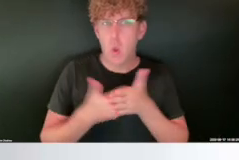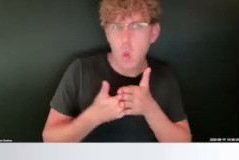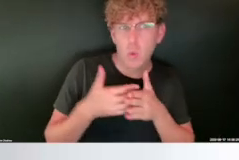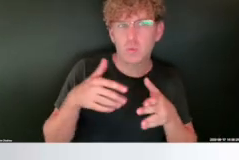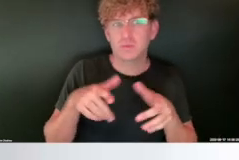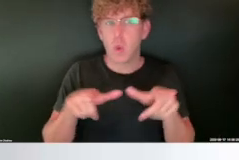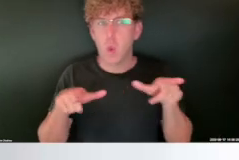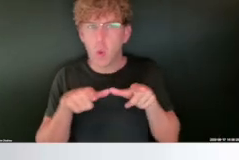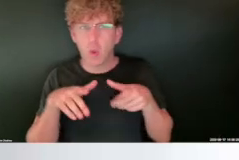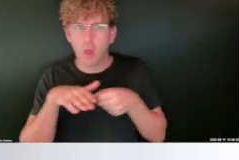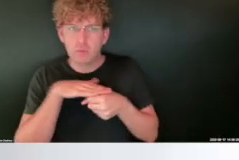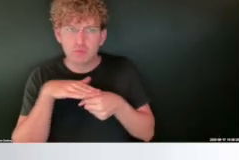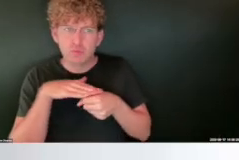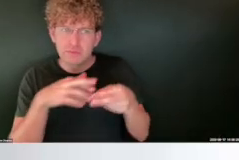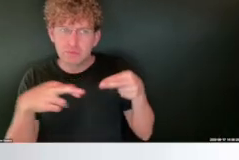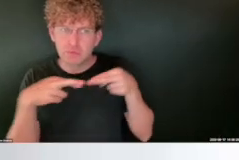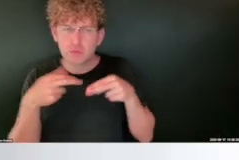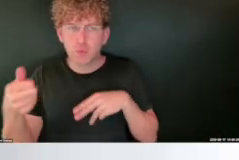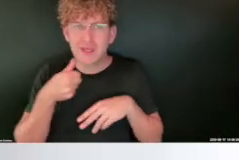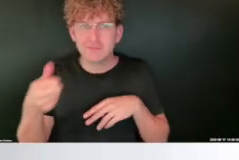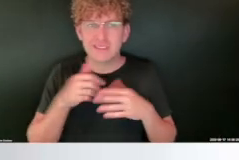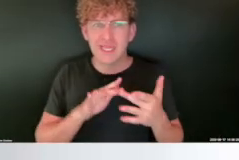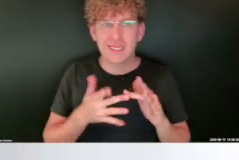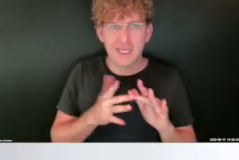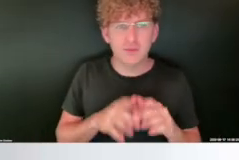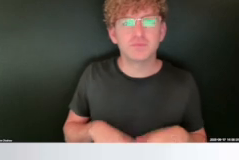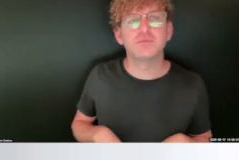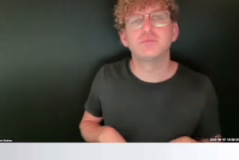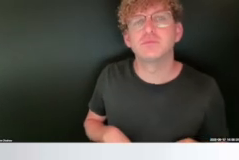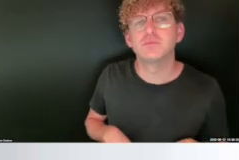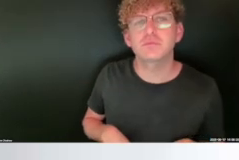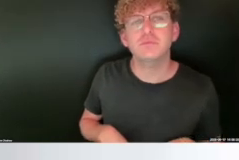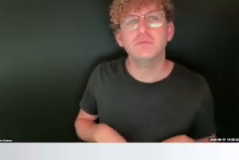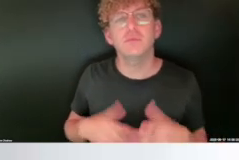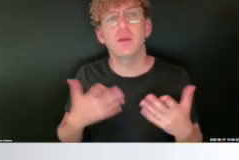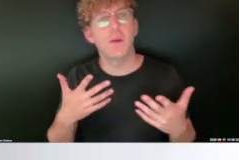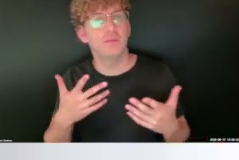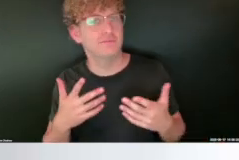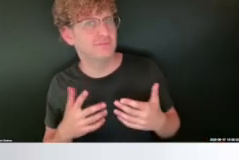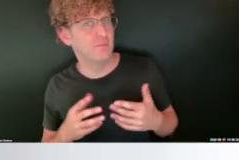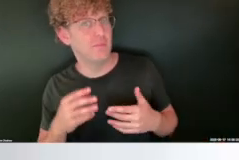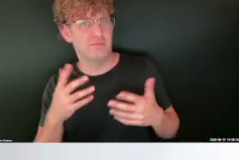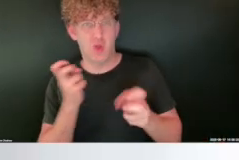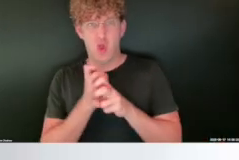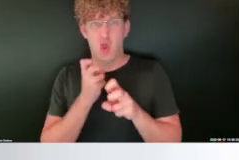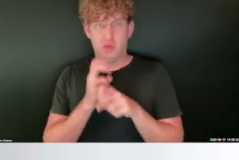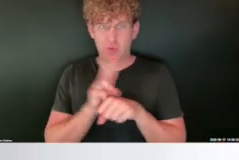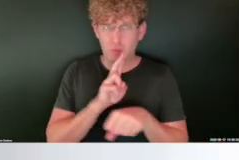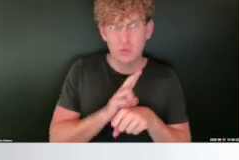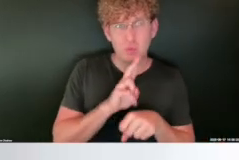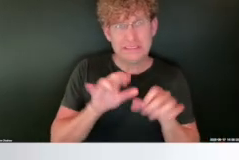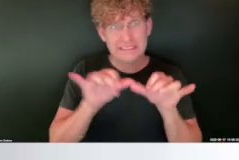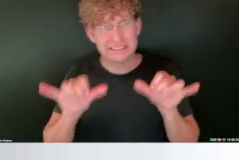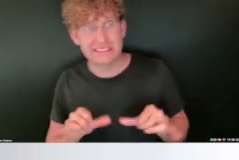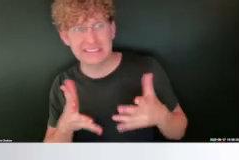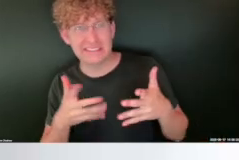networks, first-mile and last-mile barriers often make it hard to use these systems to access key destinations. With grant